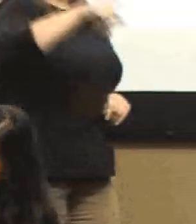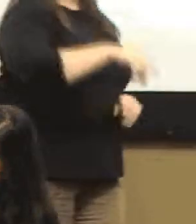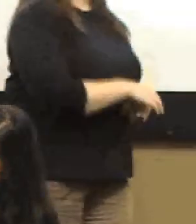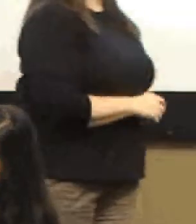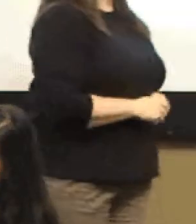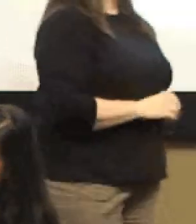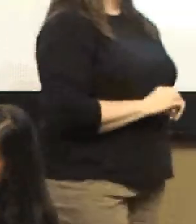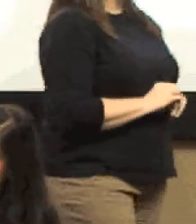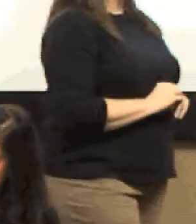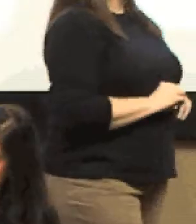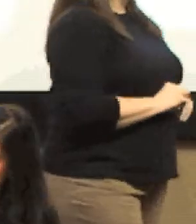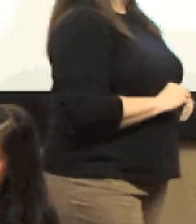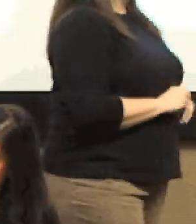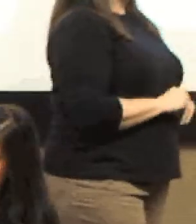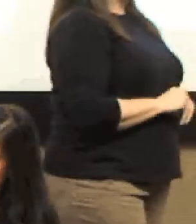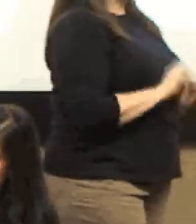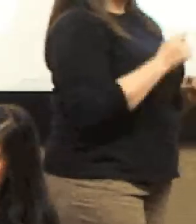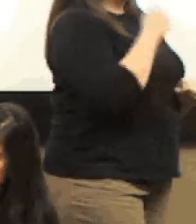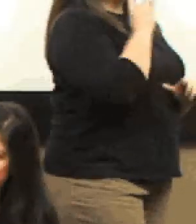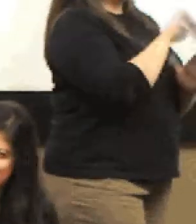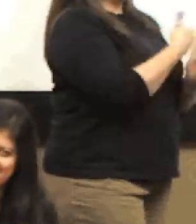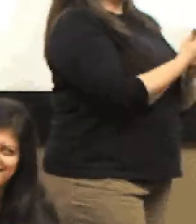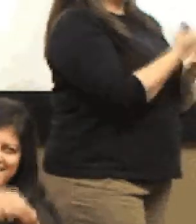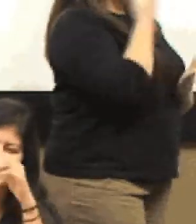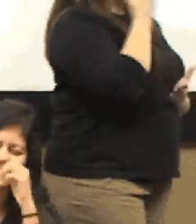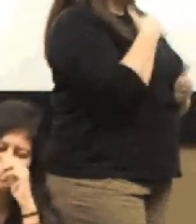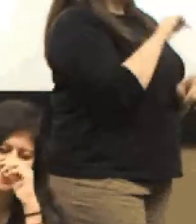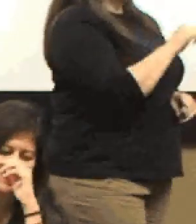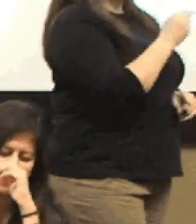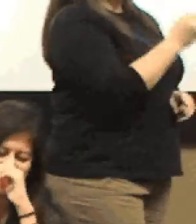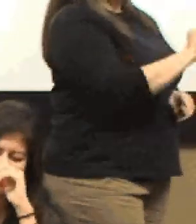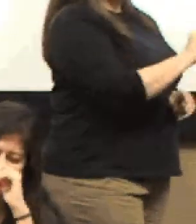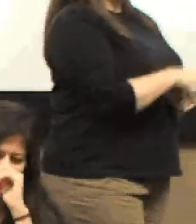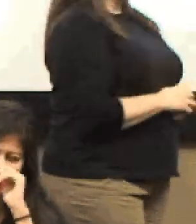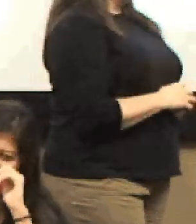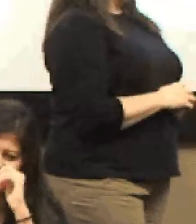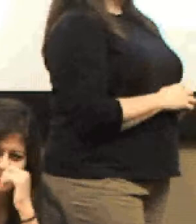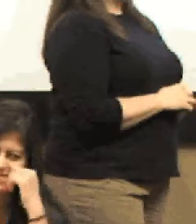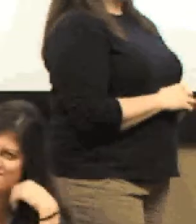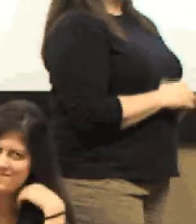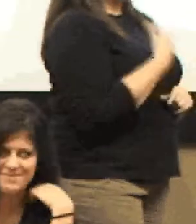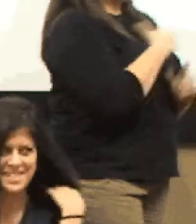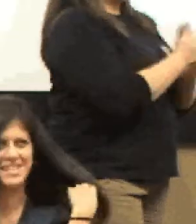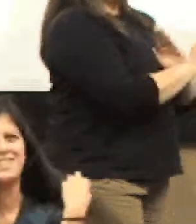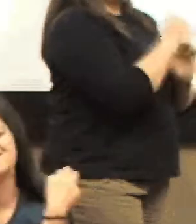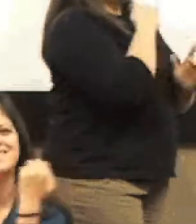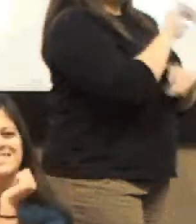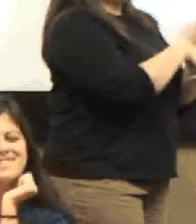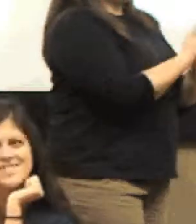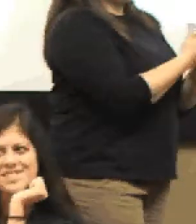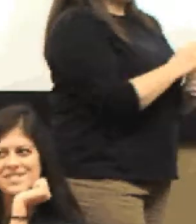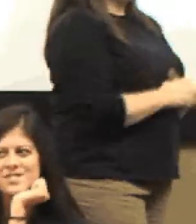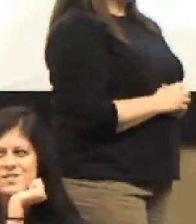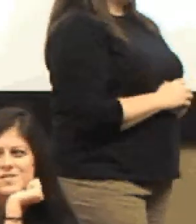all. I can say y'all because I went to Missouri. I'm qualified to say y'all.